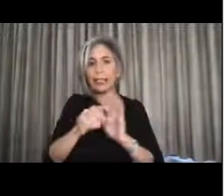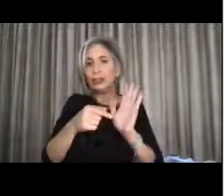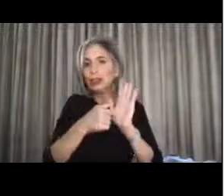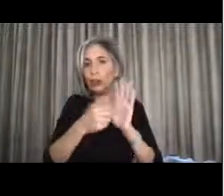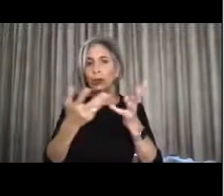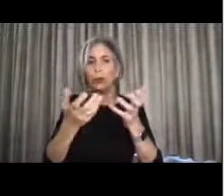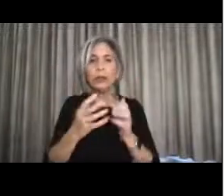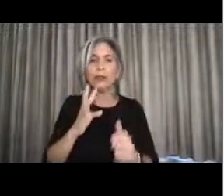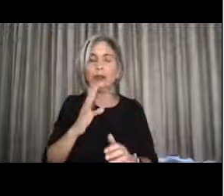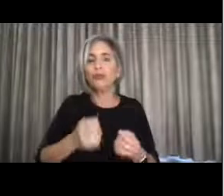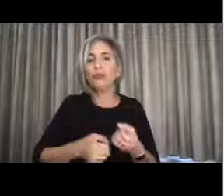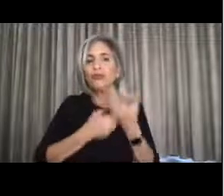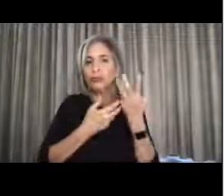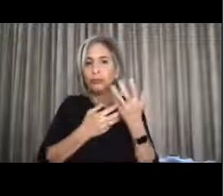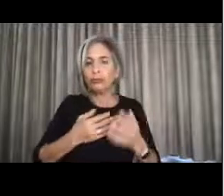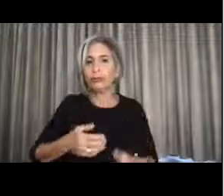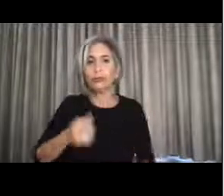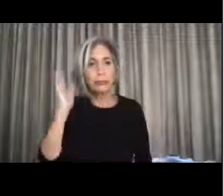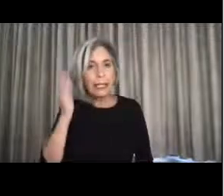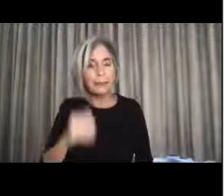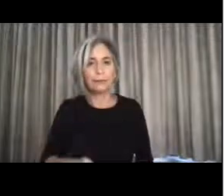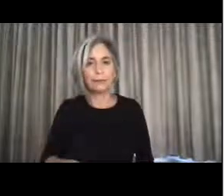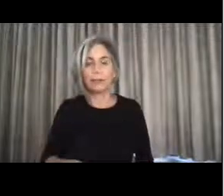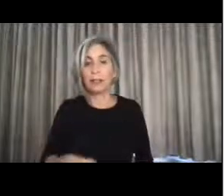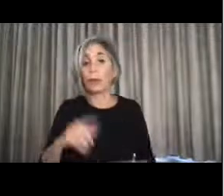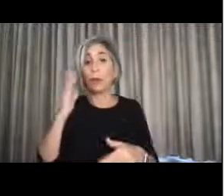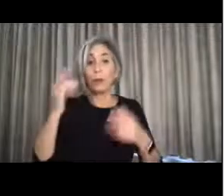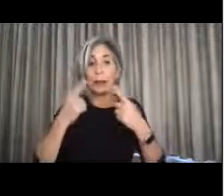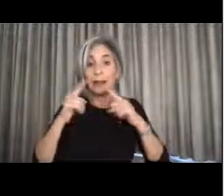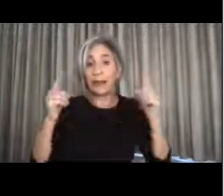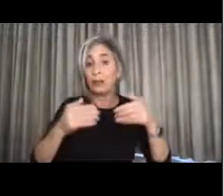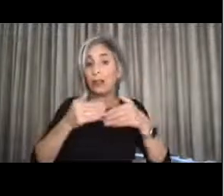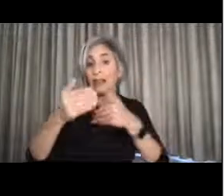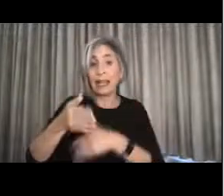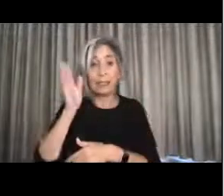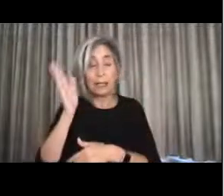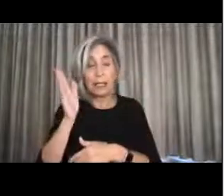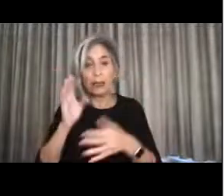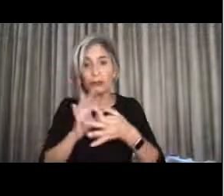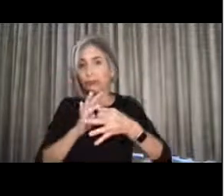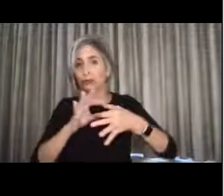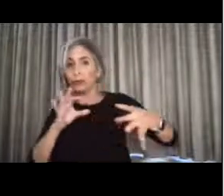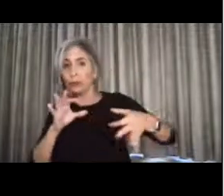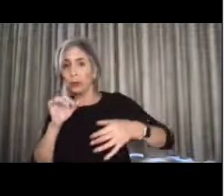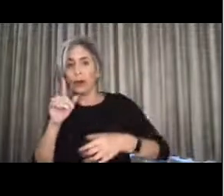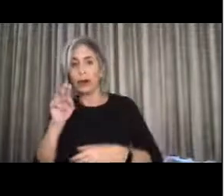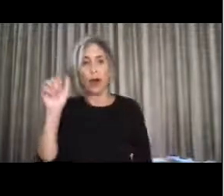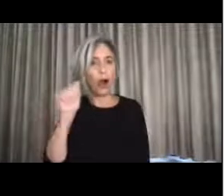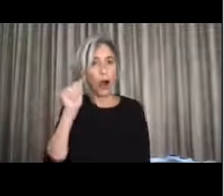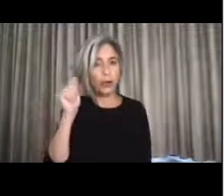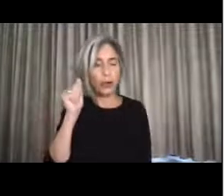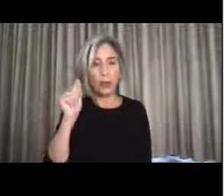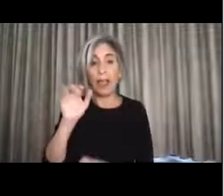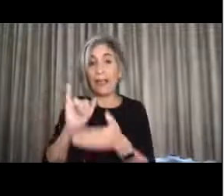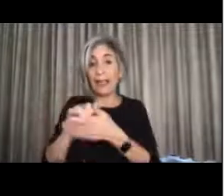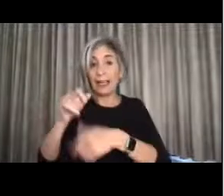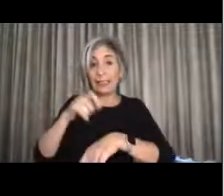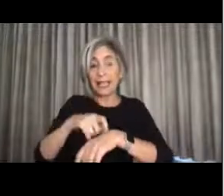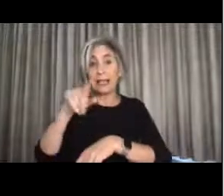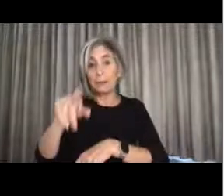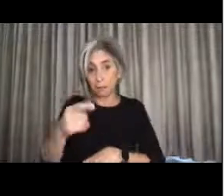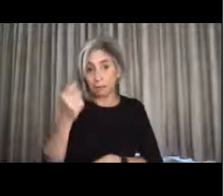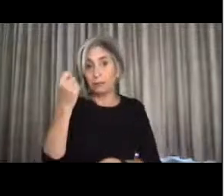speak. We will announce the next speaker at the appropriate time and unmute their audio, at which time you should state your name and